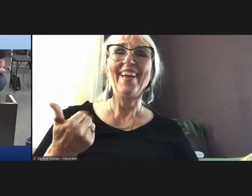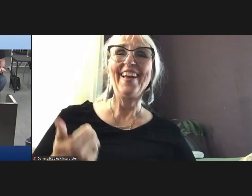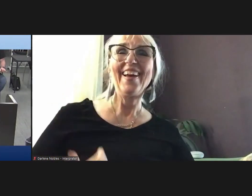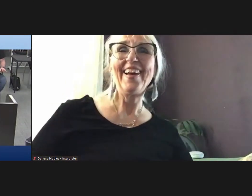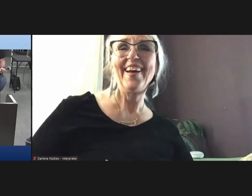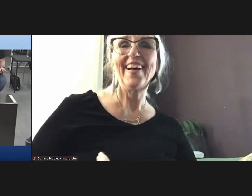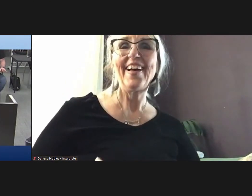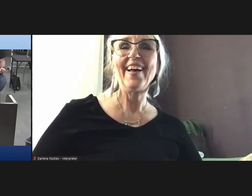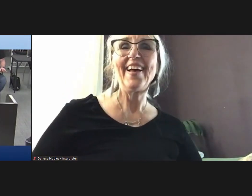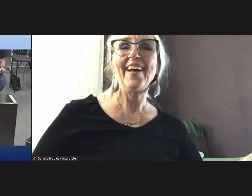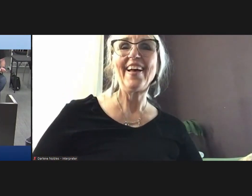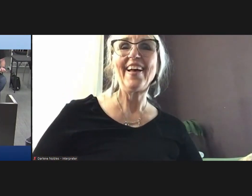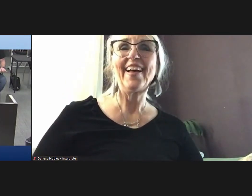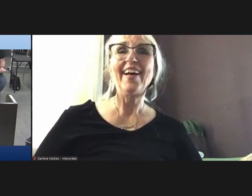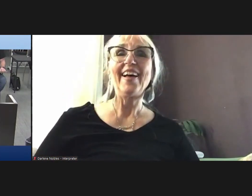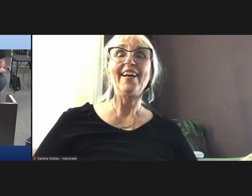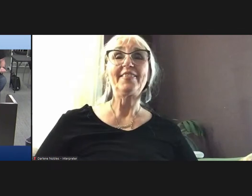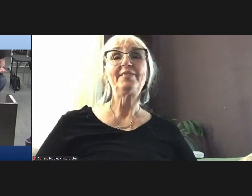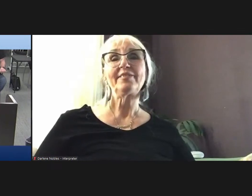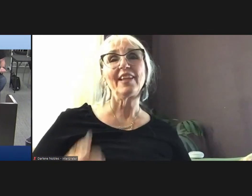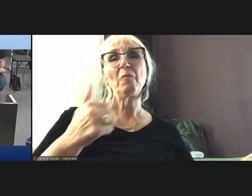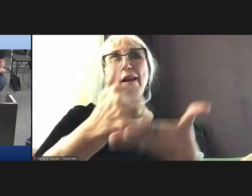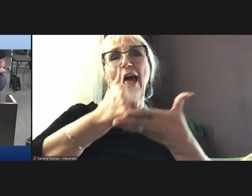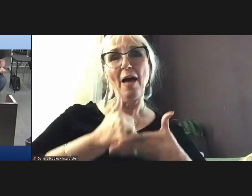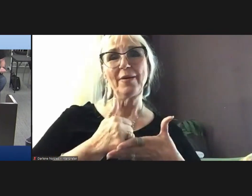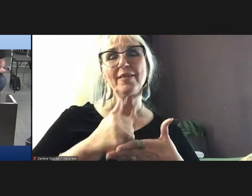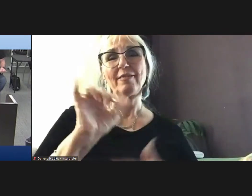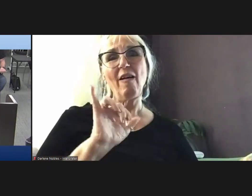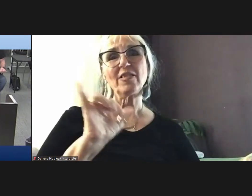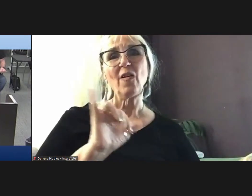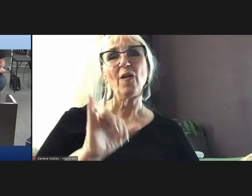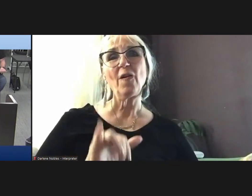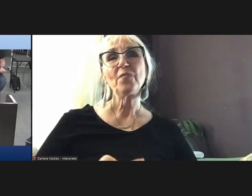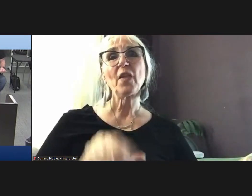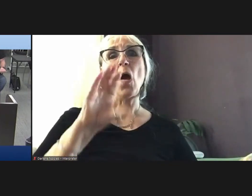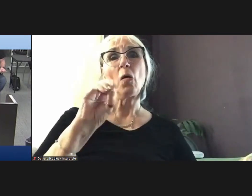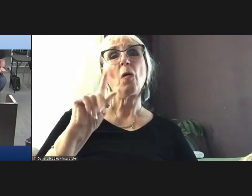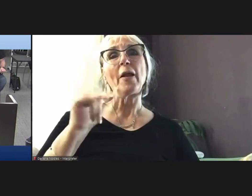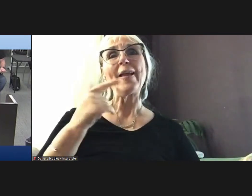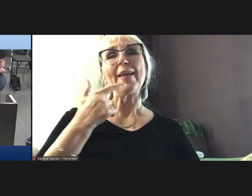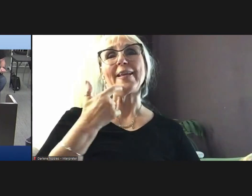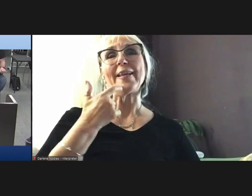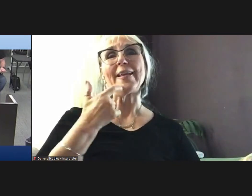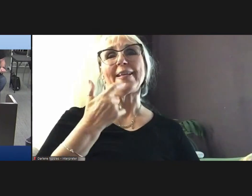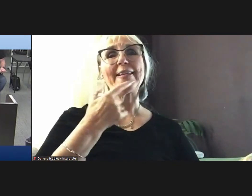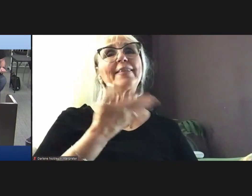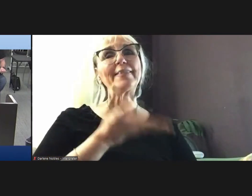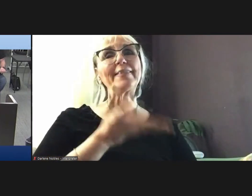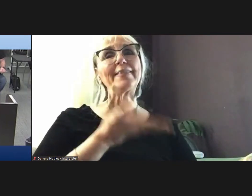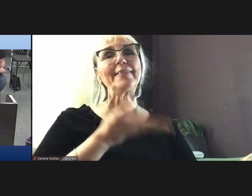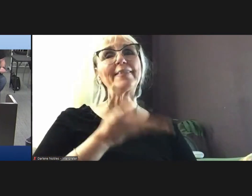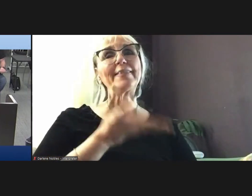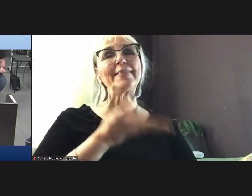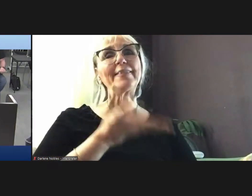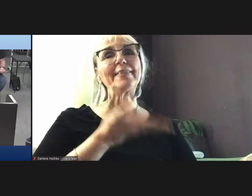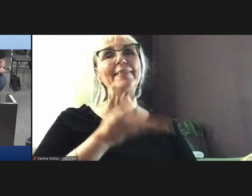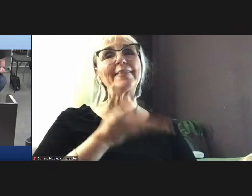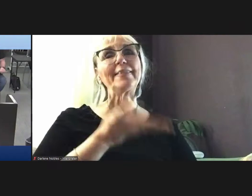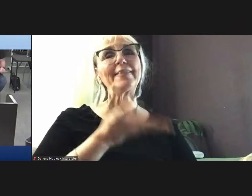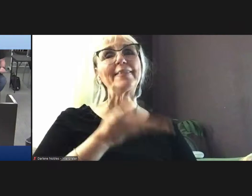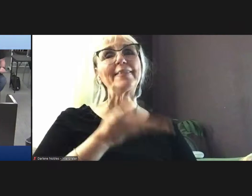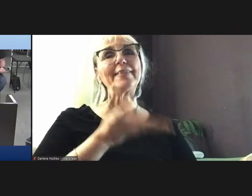But that would help us also, because like Cody said, there's a lot of people that jog, walk,